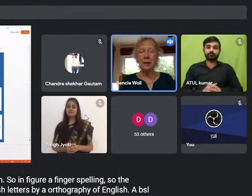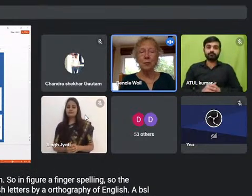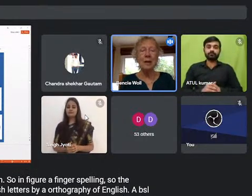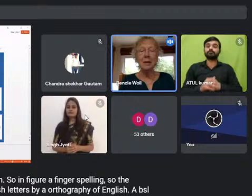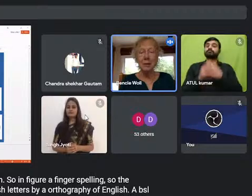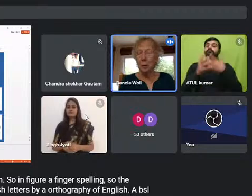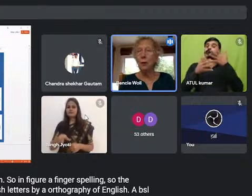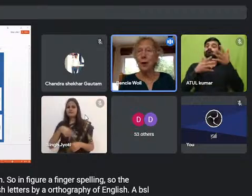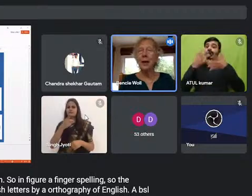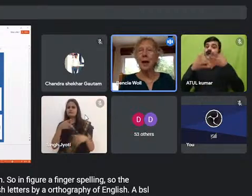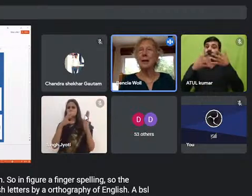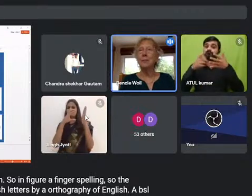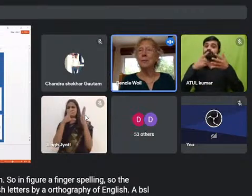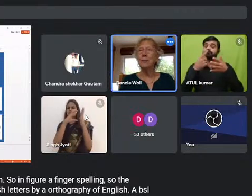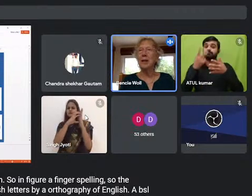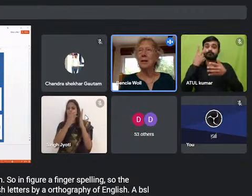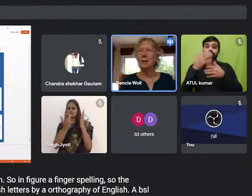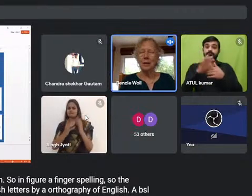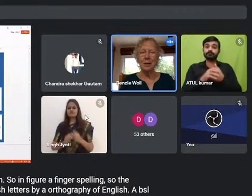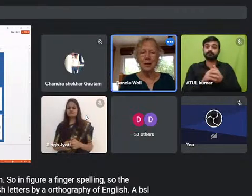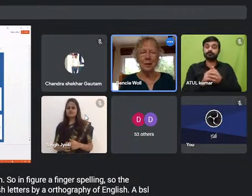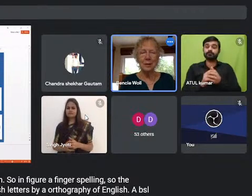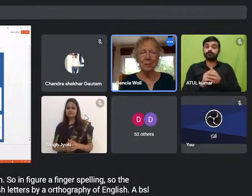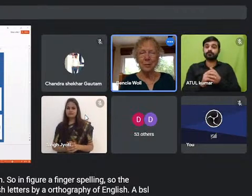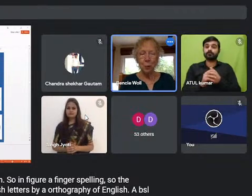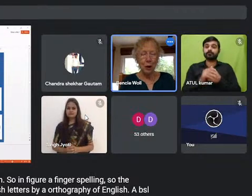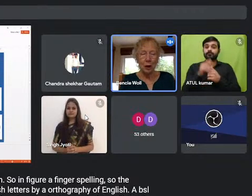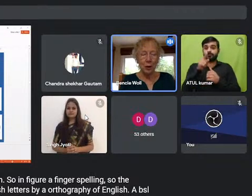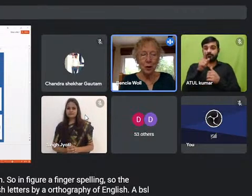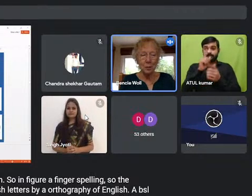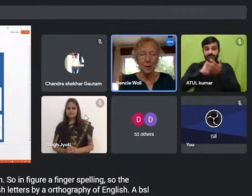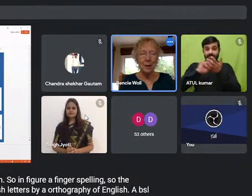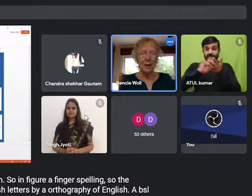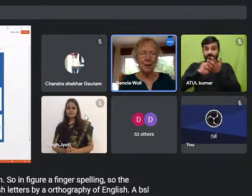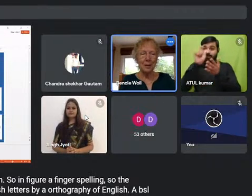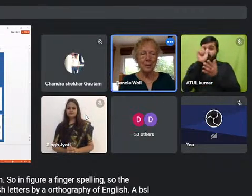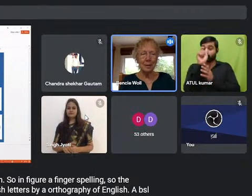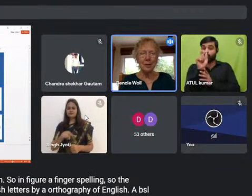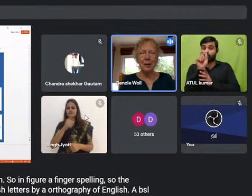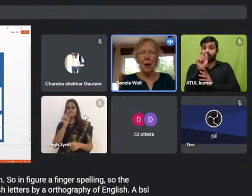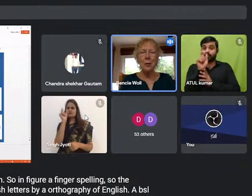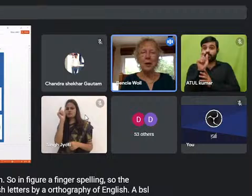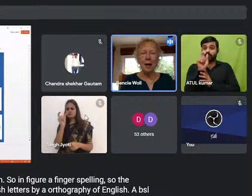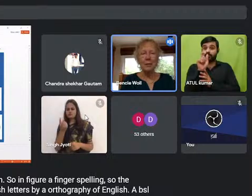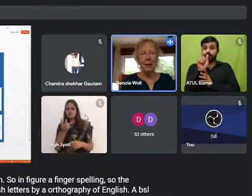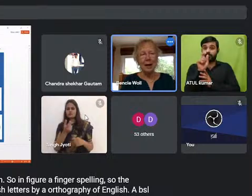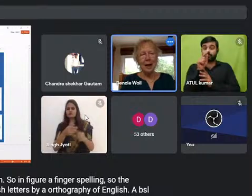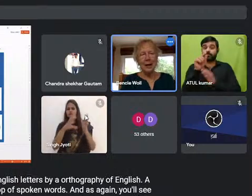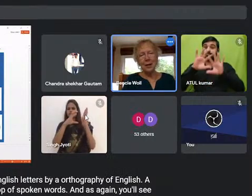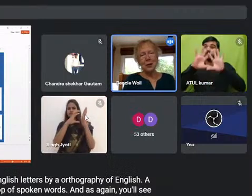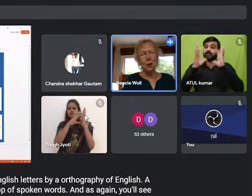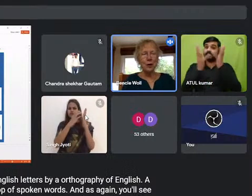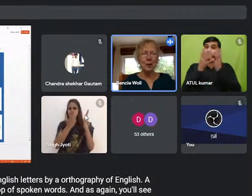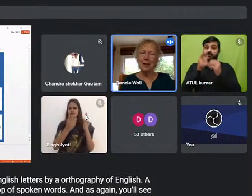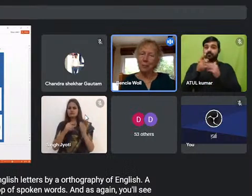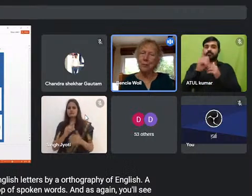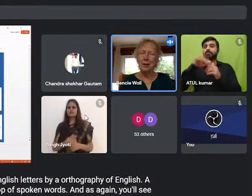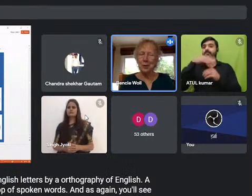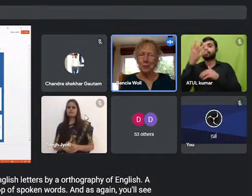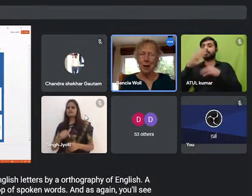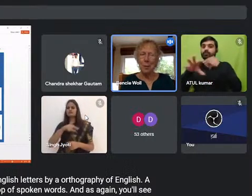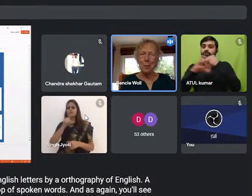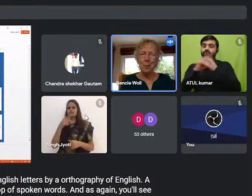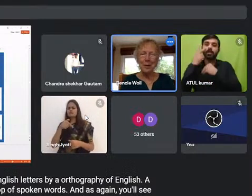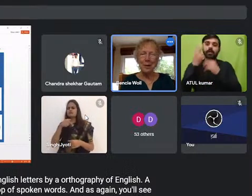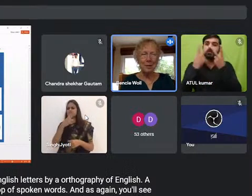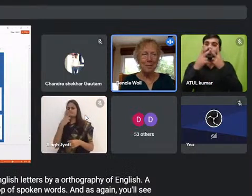Text is written, so looking at written words in the lower left. Now this looks